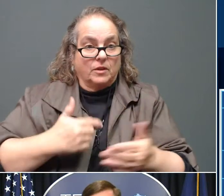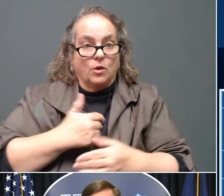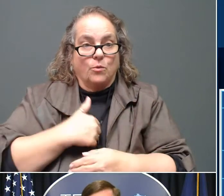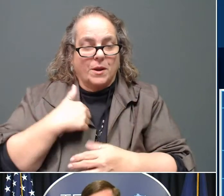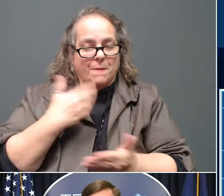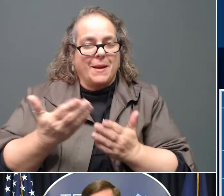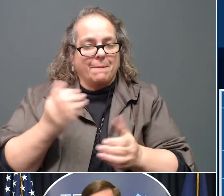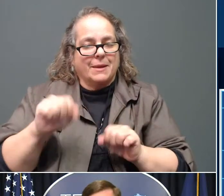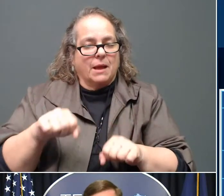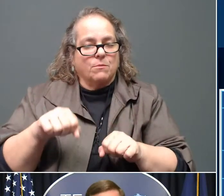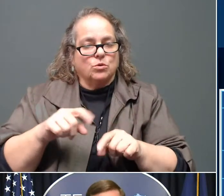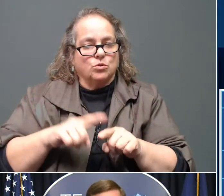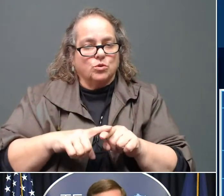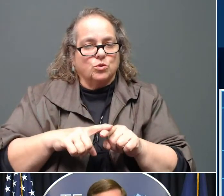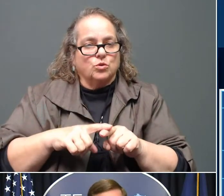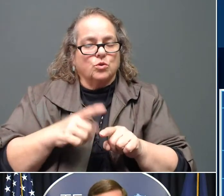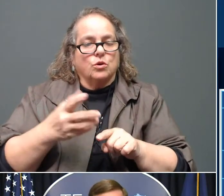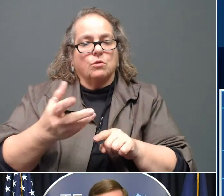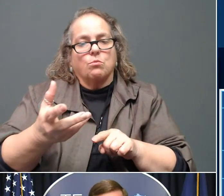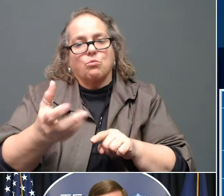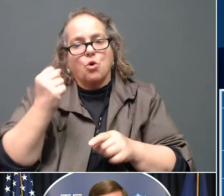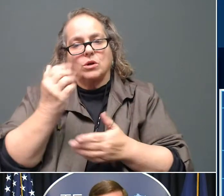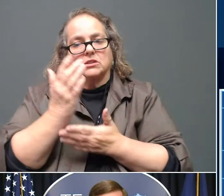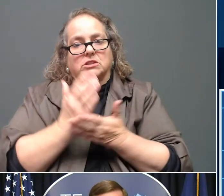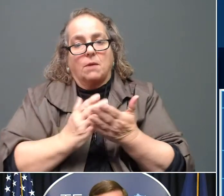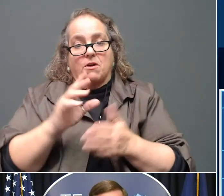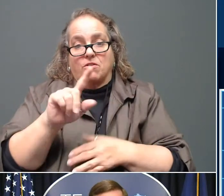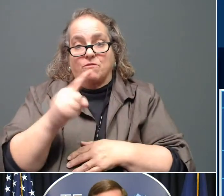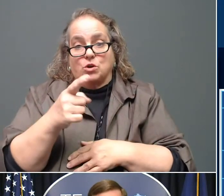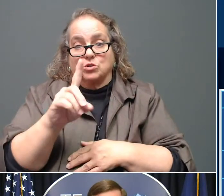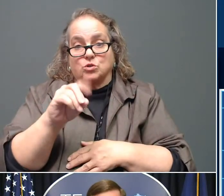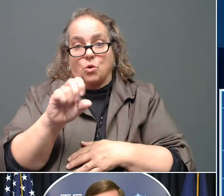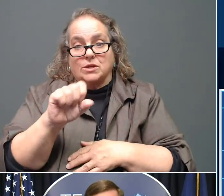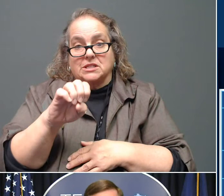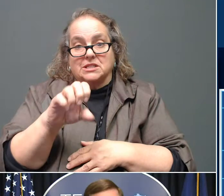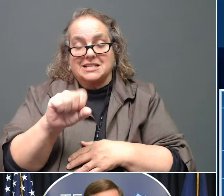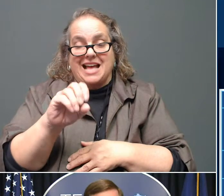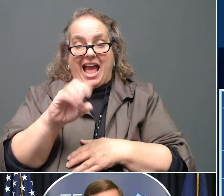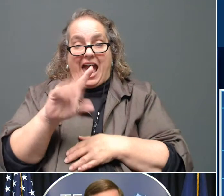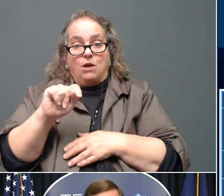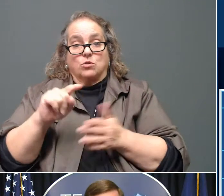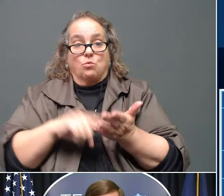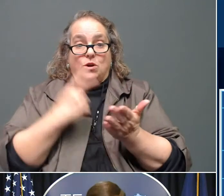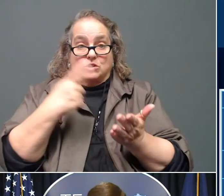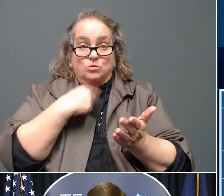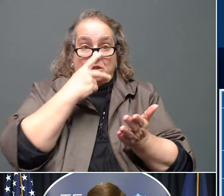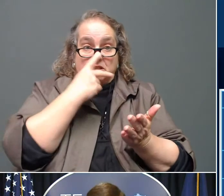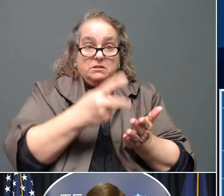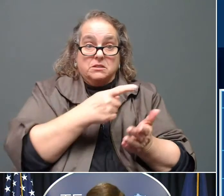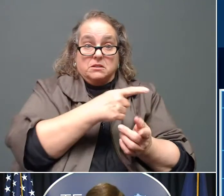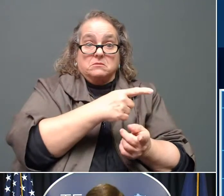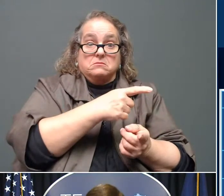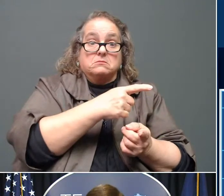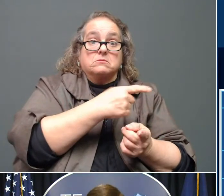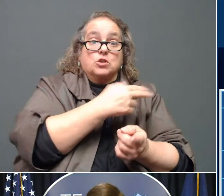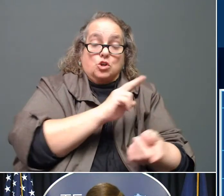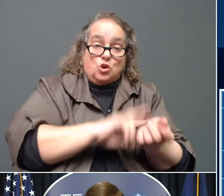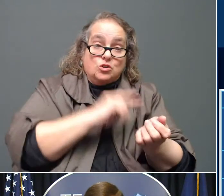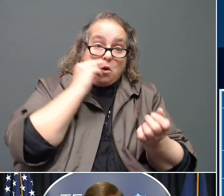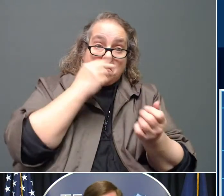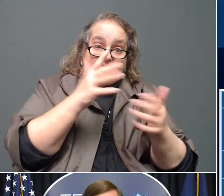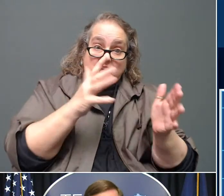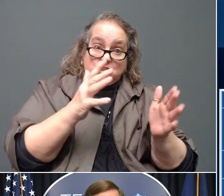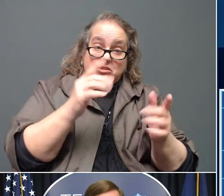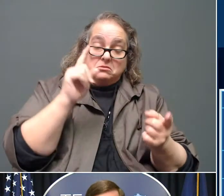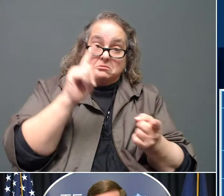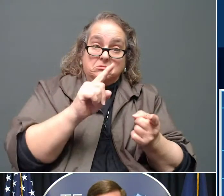in and take some of those first doses out once we see the demand on the second visit and put that into